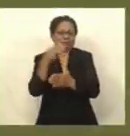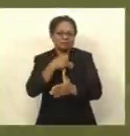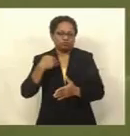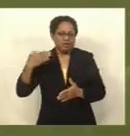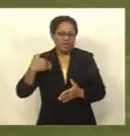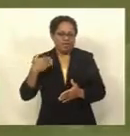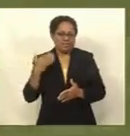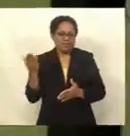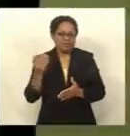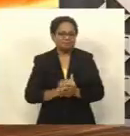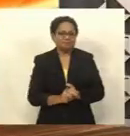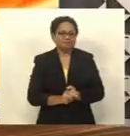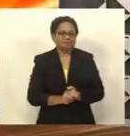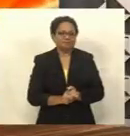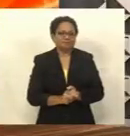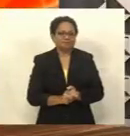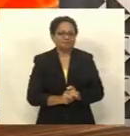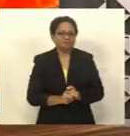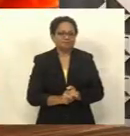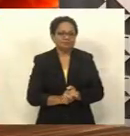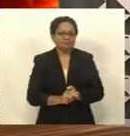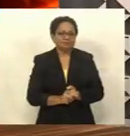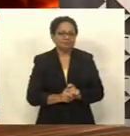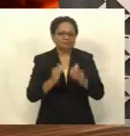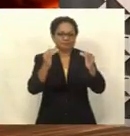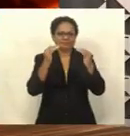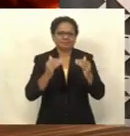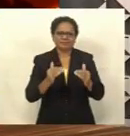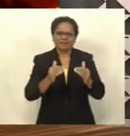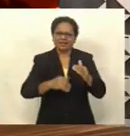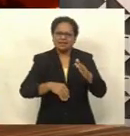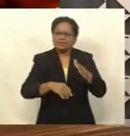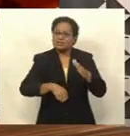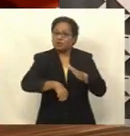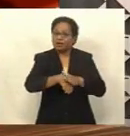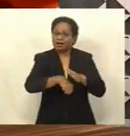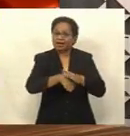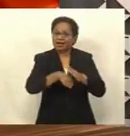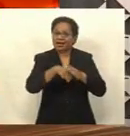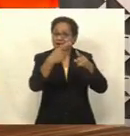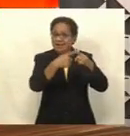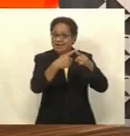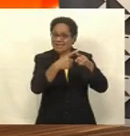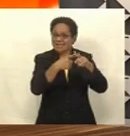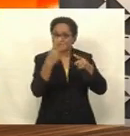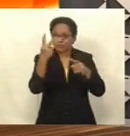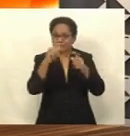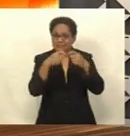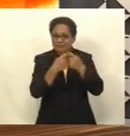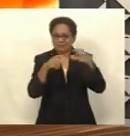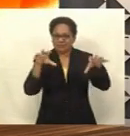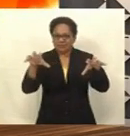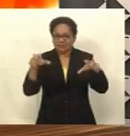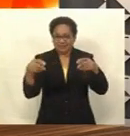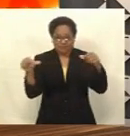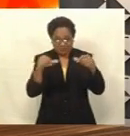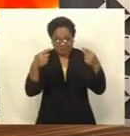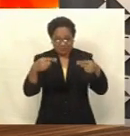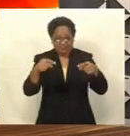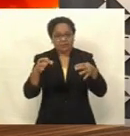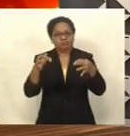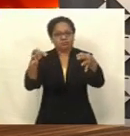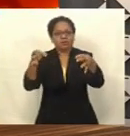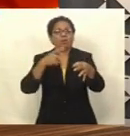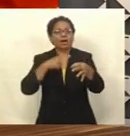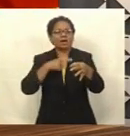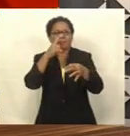Terukula, FBC Sports. Manchester United's Premier League match against Liverpool this morning was postponed after fans stormed